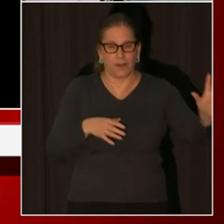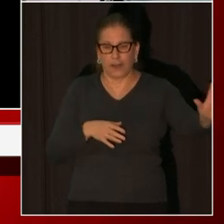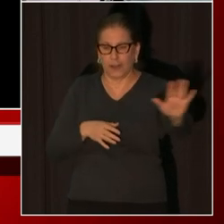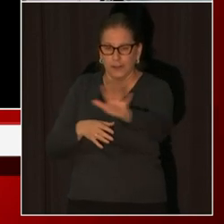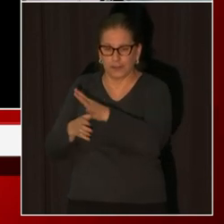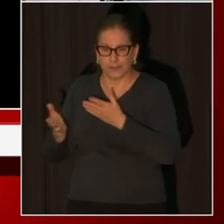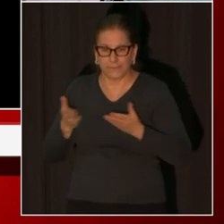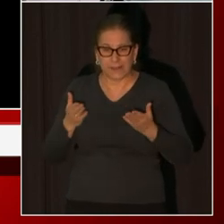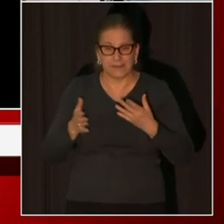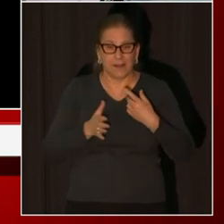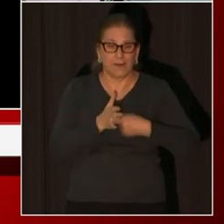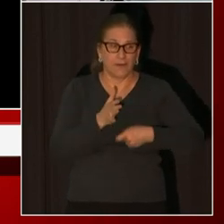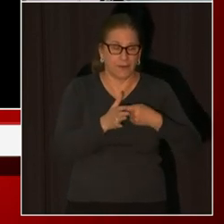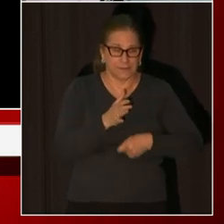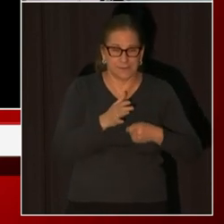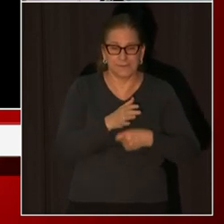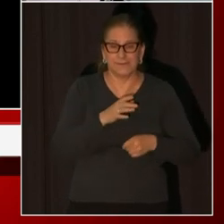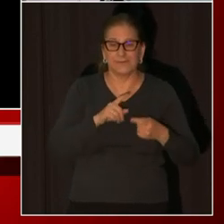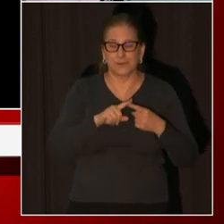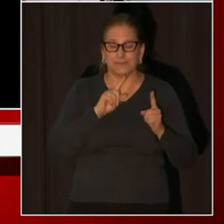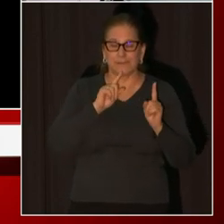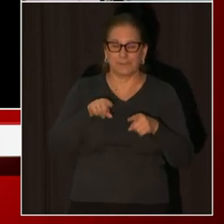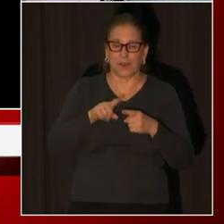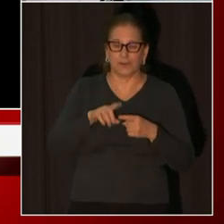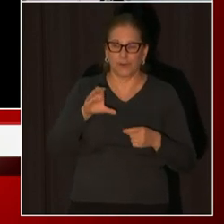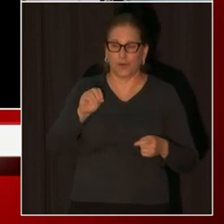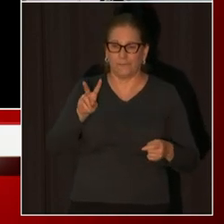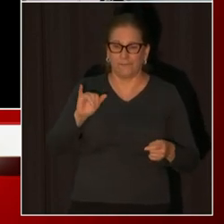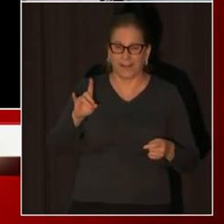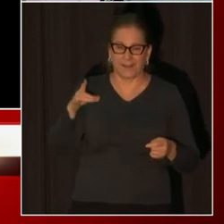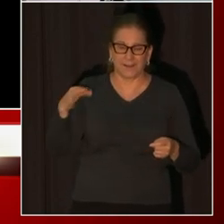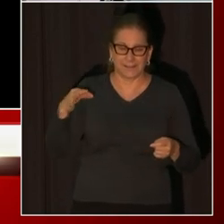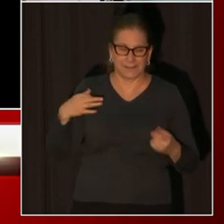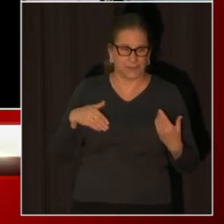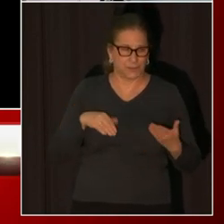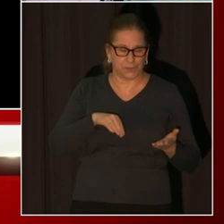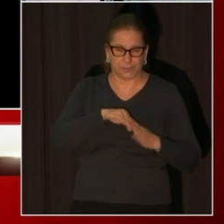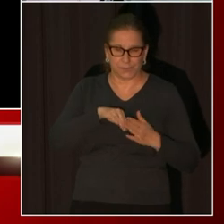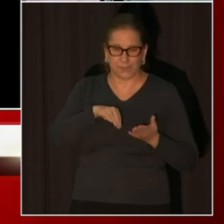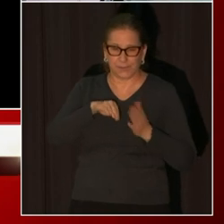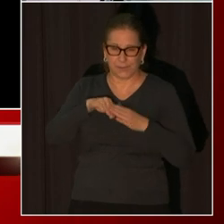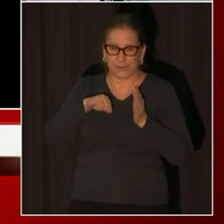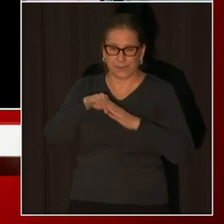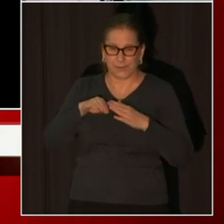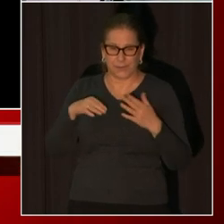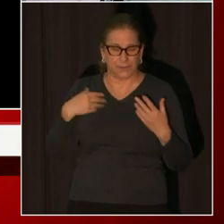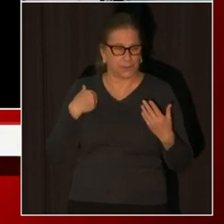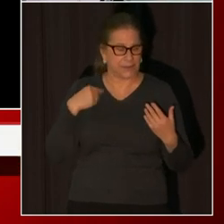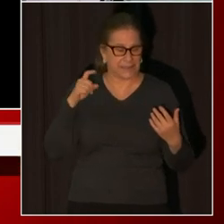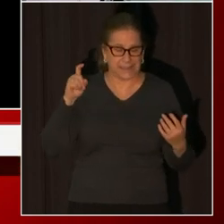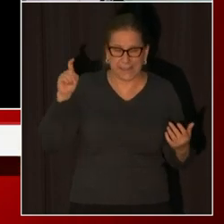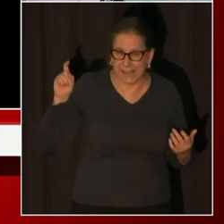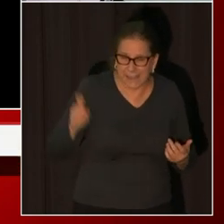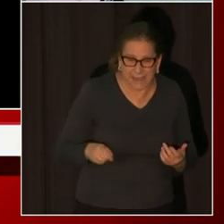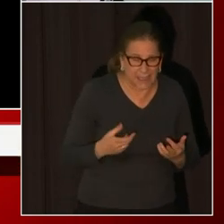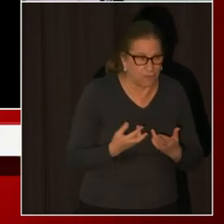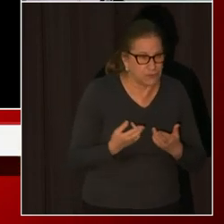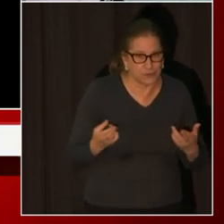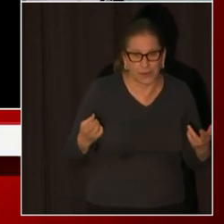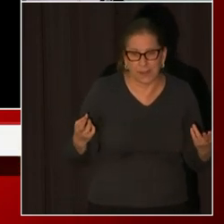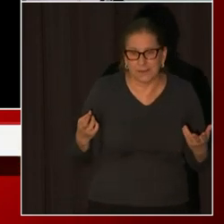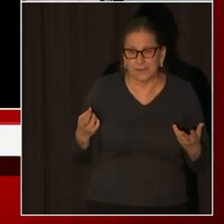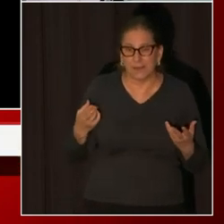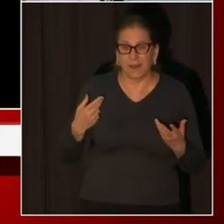are substantial and growing. That's why we really need all of those resources given to every other state to be able to